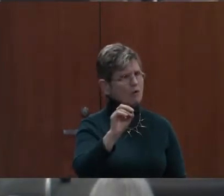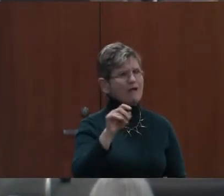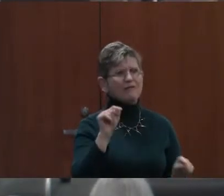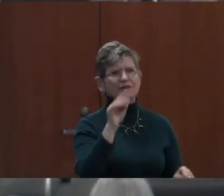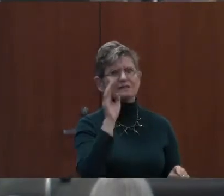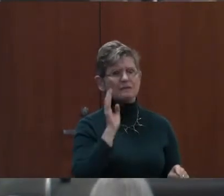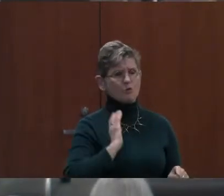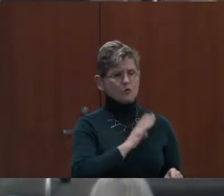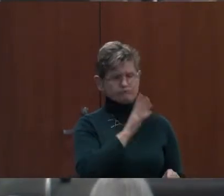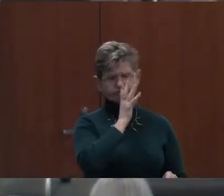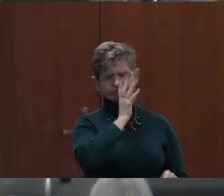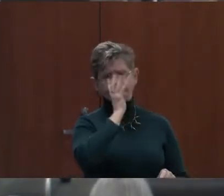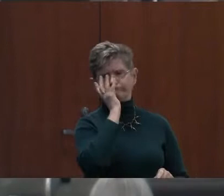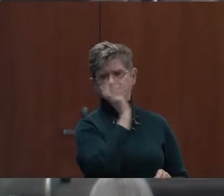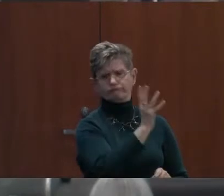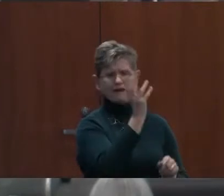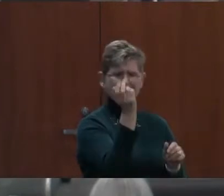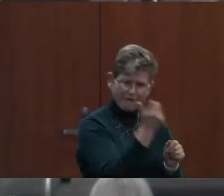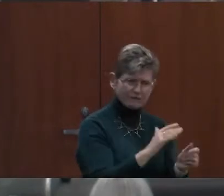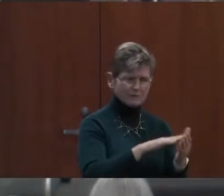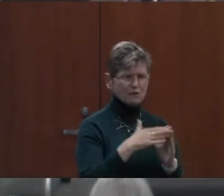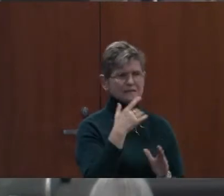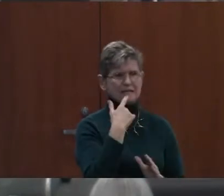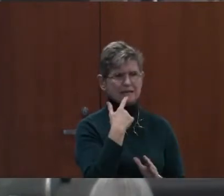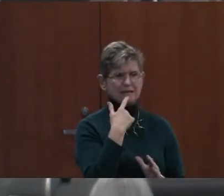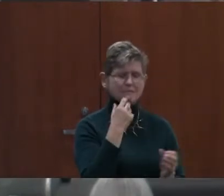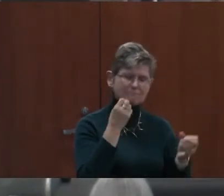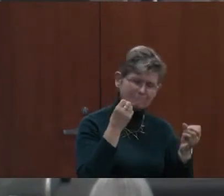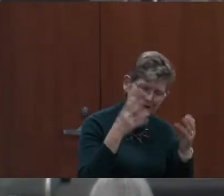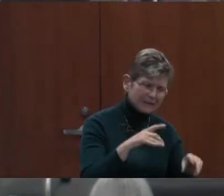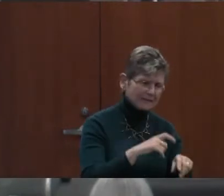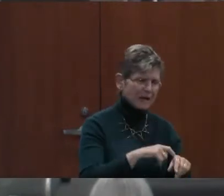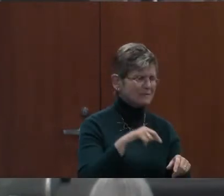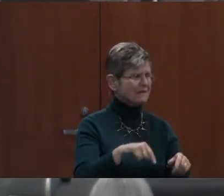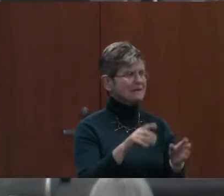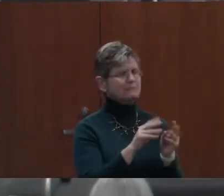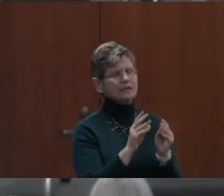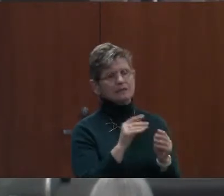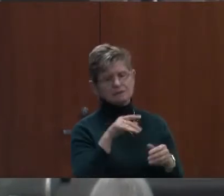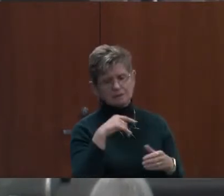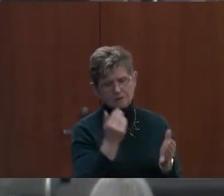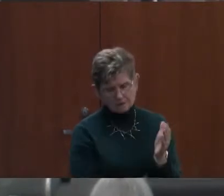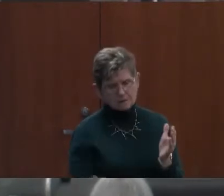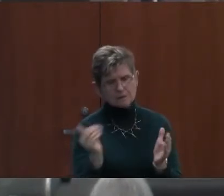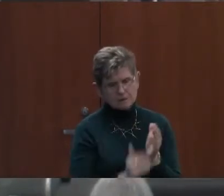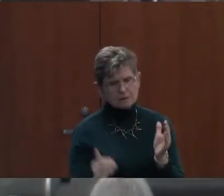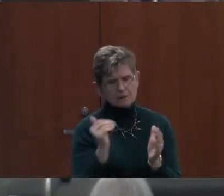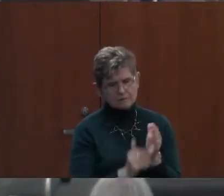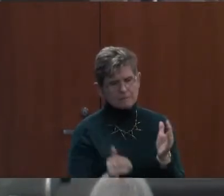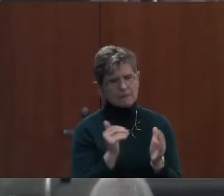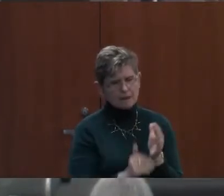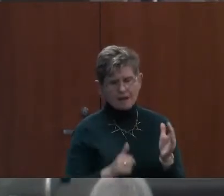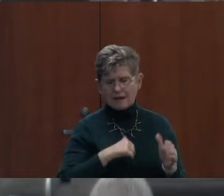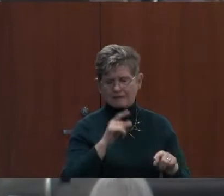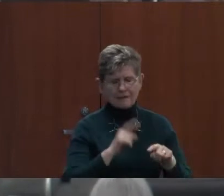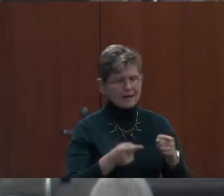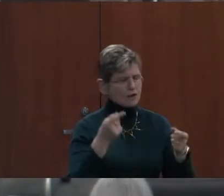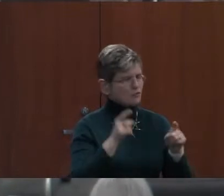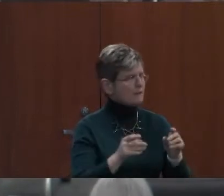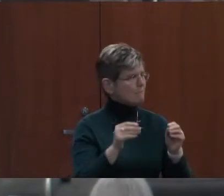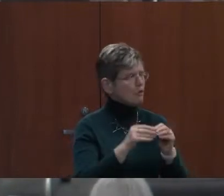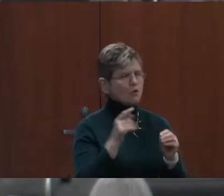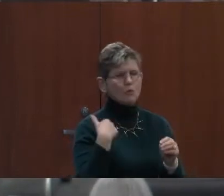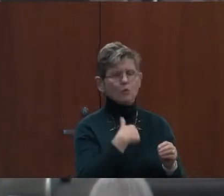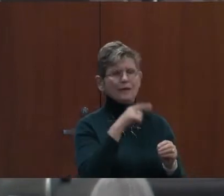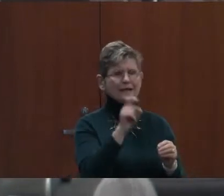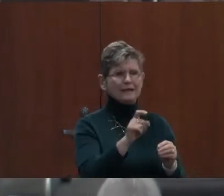ignored everything that the community has said. It has been said many times at these meetings, it's cheaper to educate than to rehabilitate, and I couldn't agree more. However,